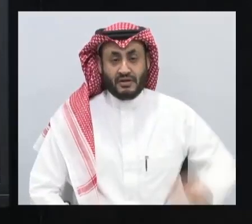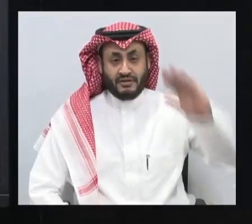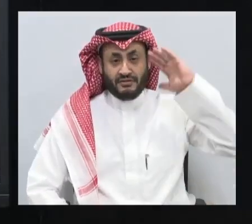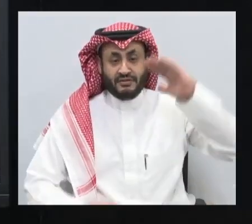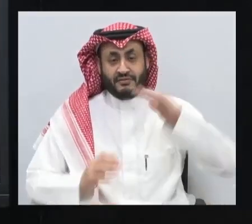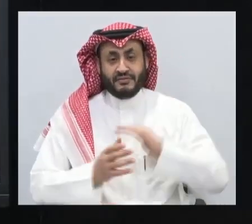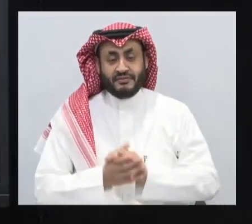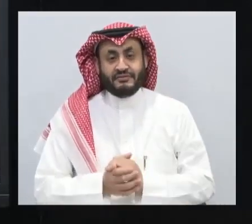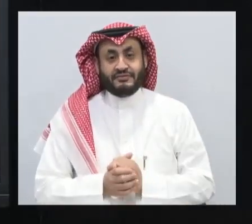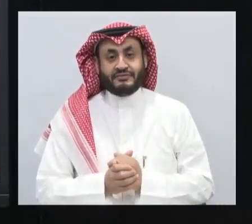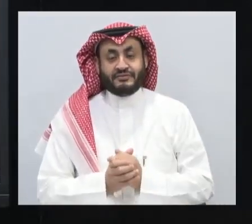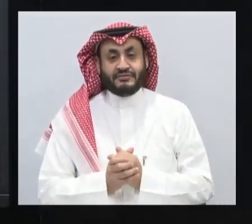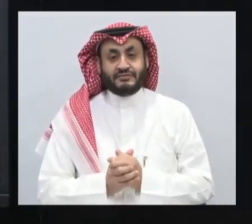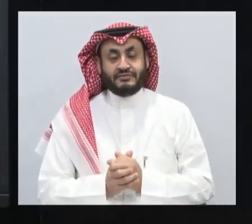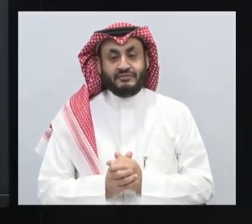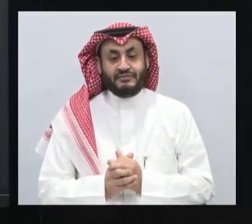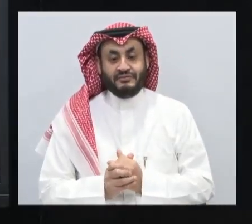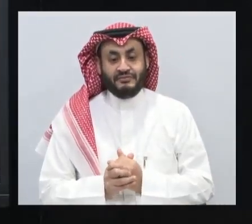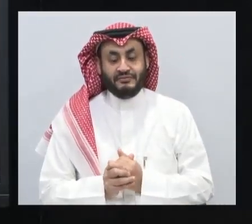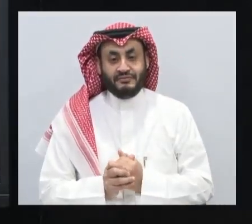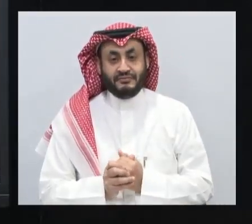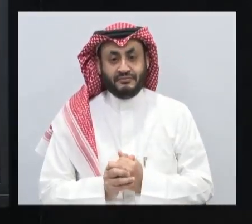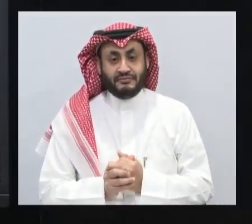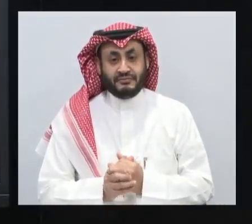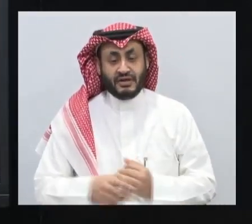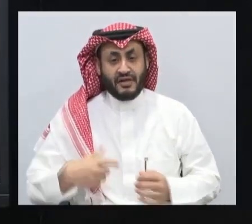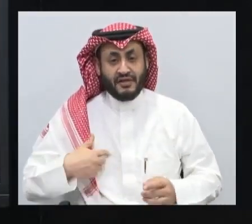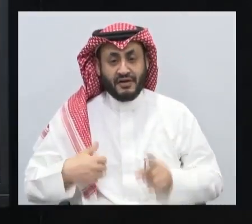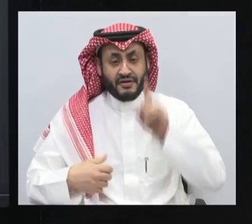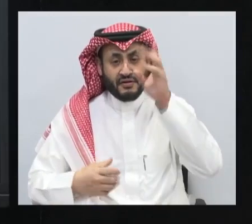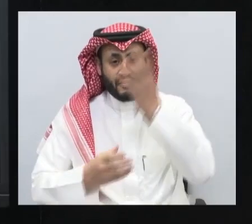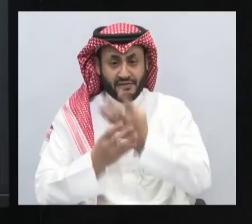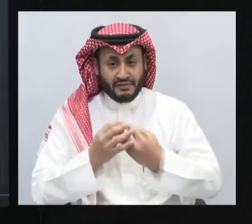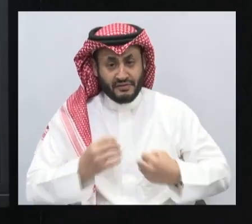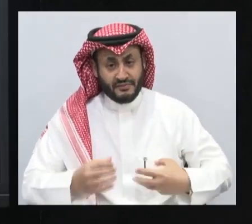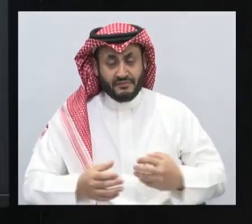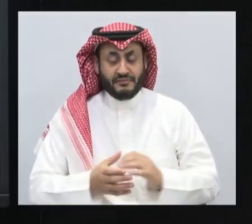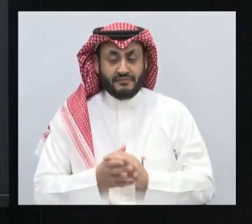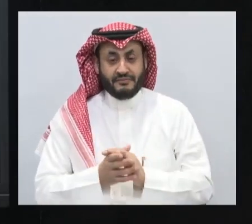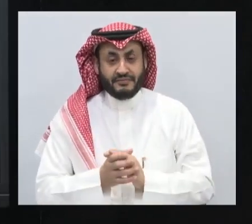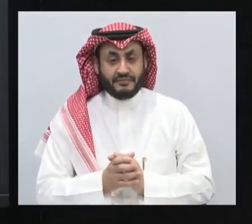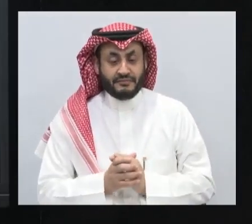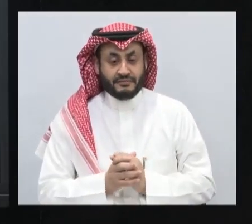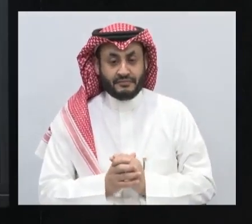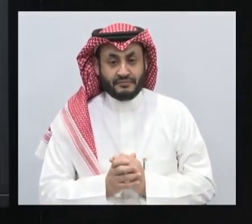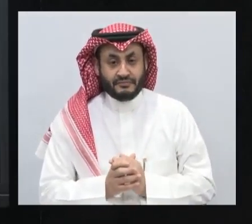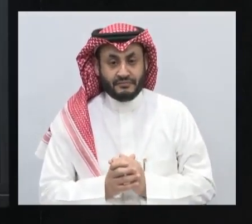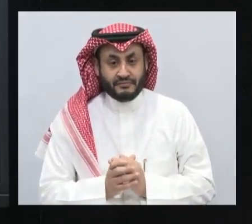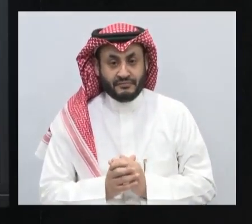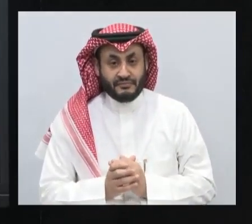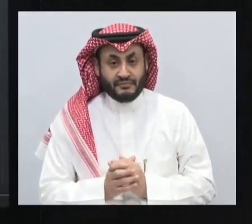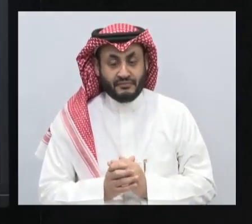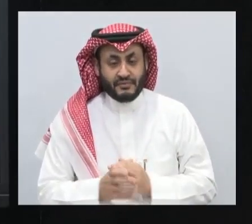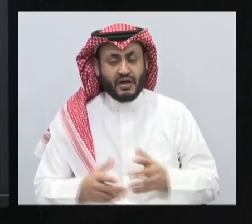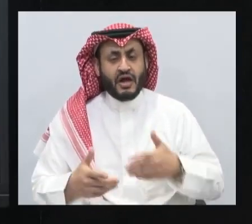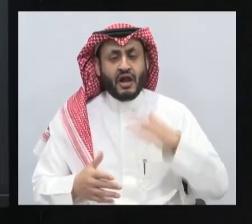Assalamu alaikum wa rahmatullahi wa barakatuh. In the name of Allah, the most gracious, the most merciful. Hello